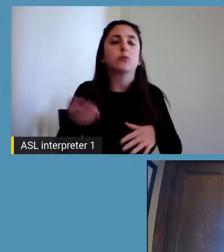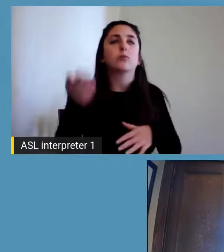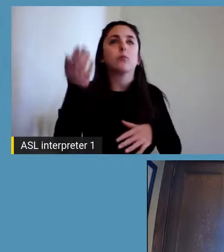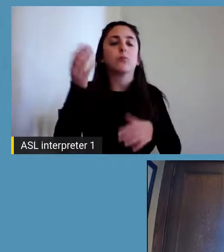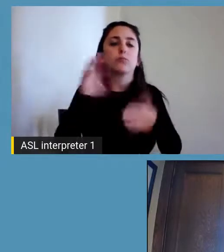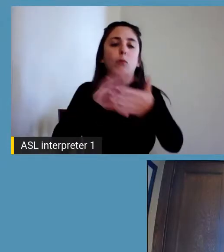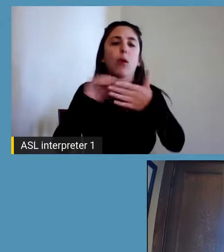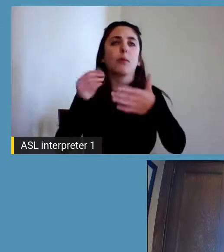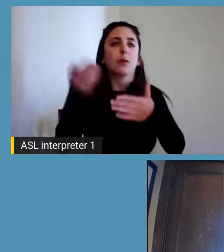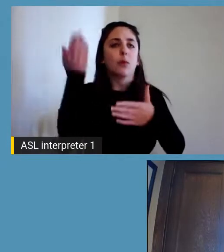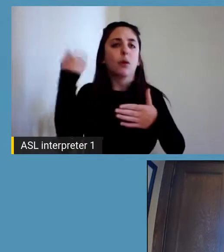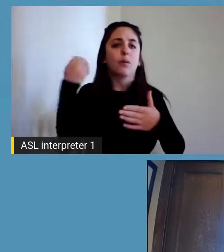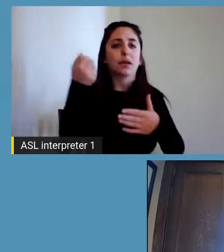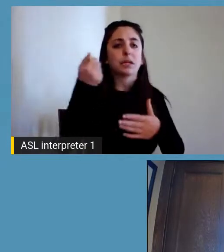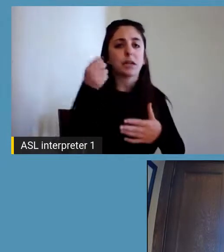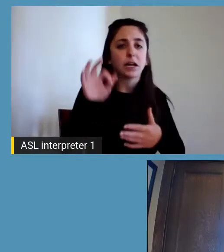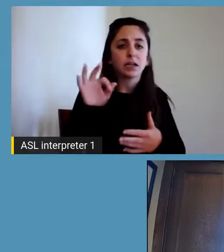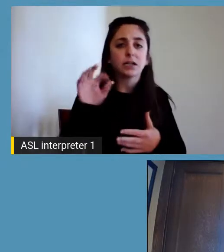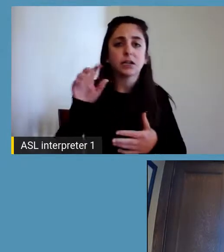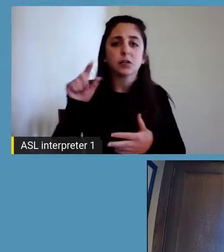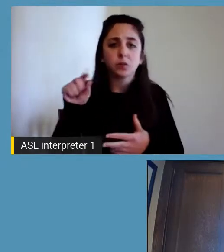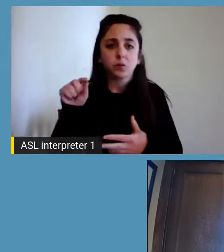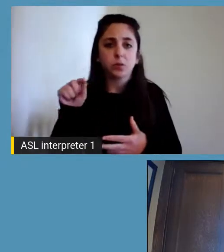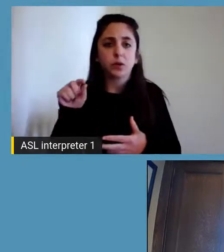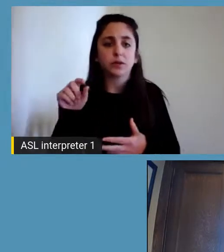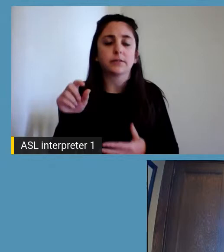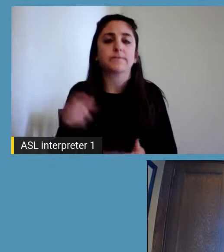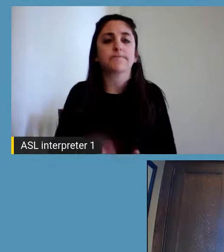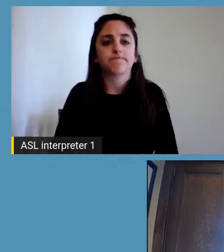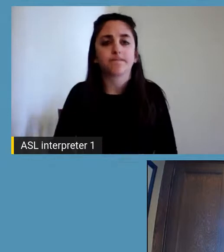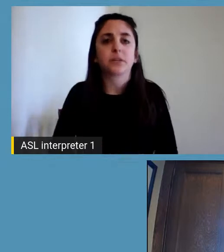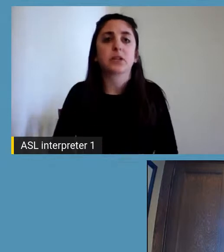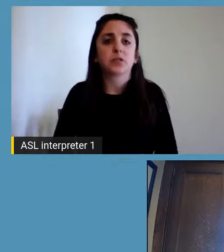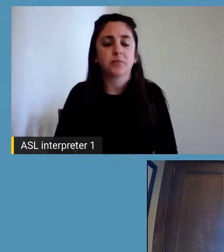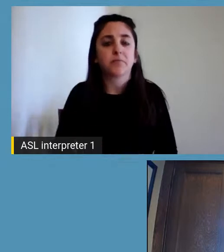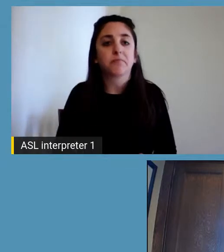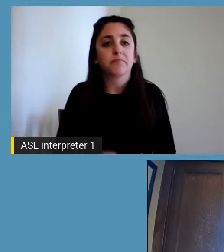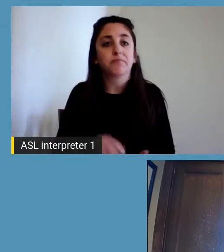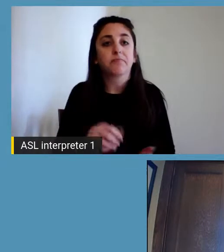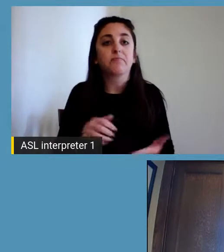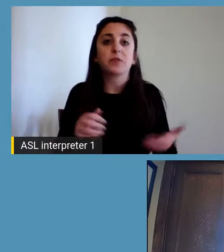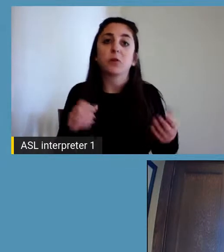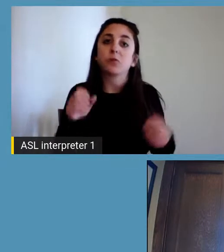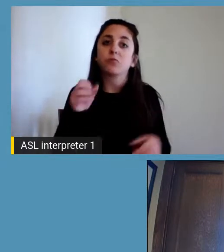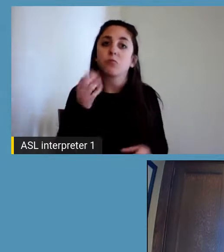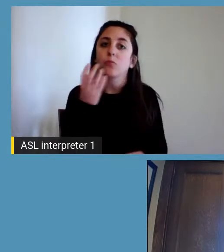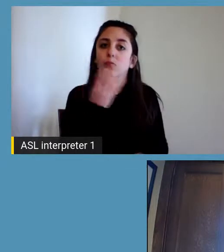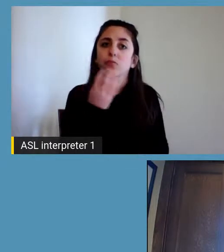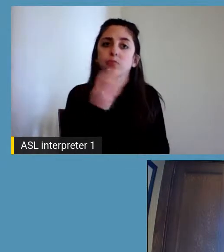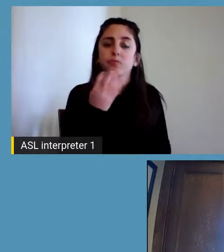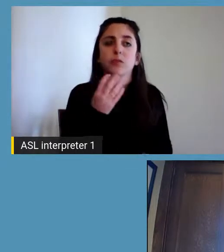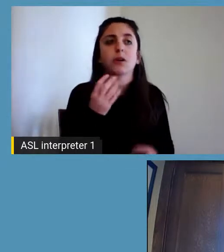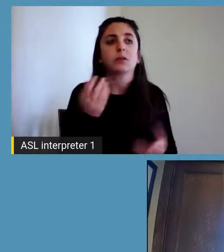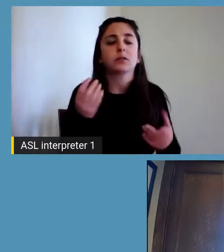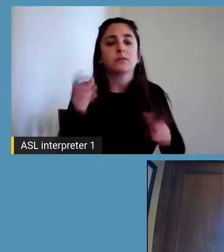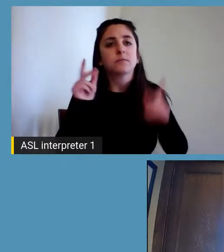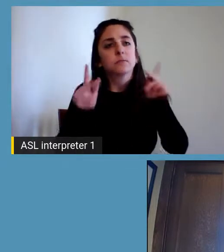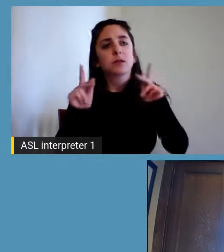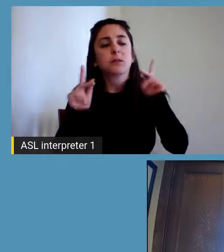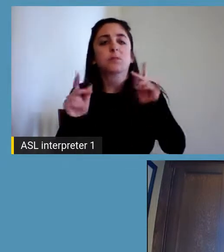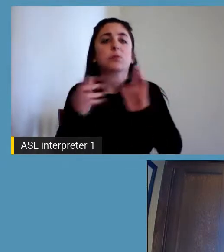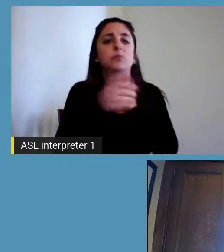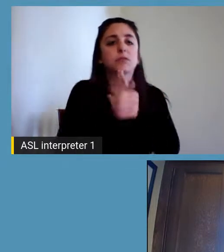chiffon dress. So there's talent out there that can be brought in to help start documenting